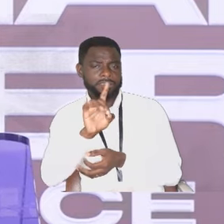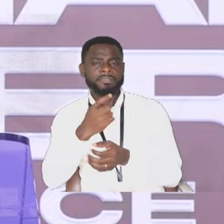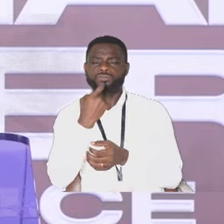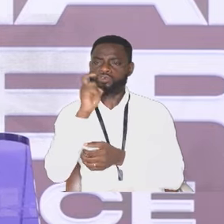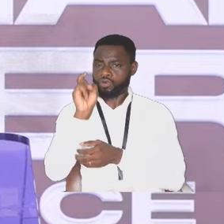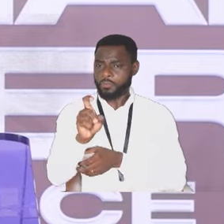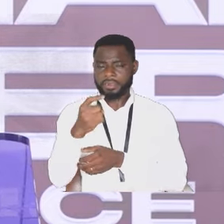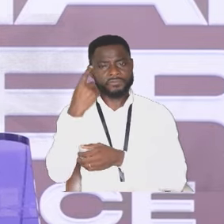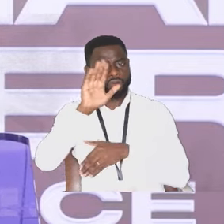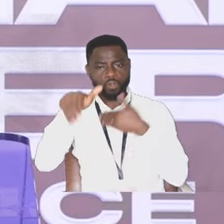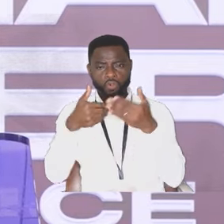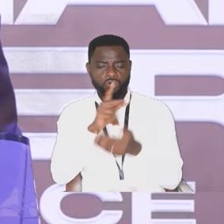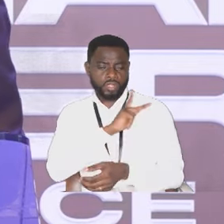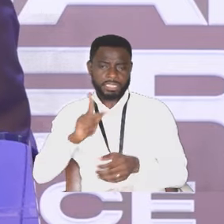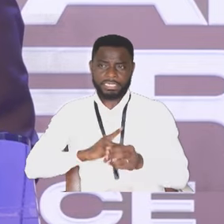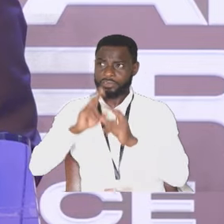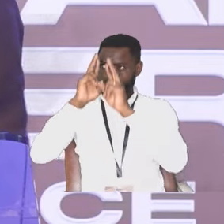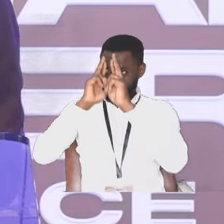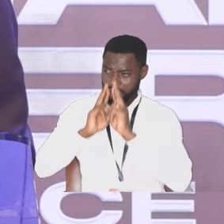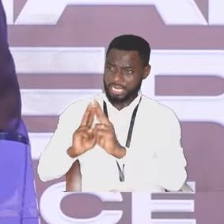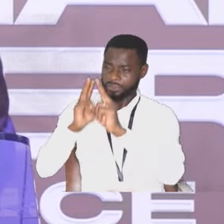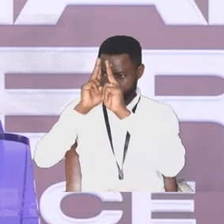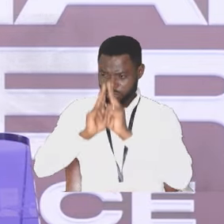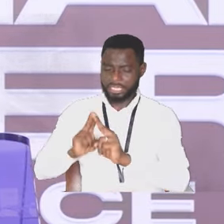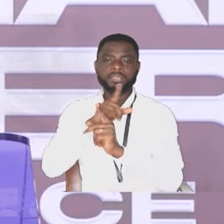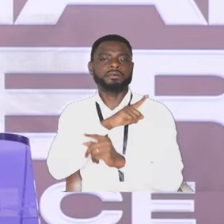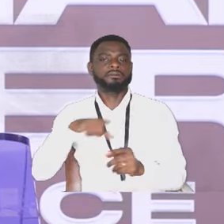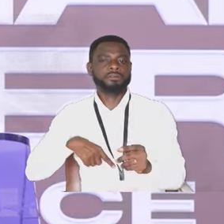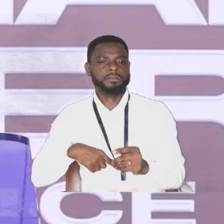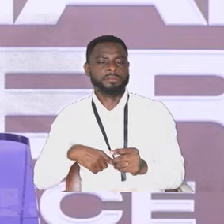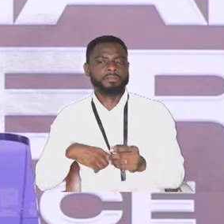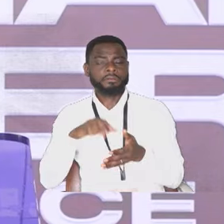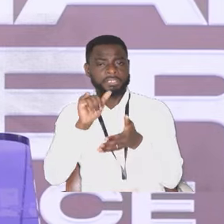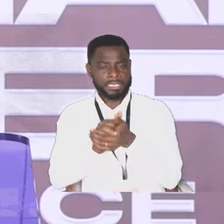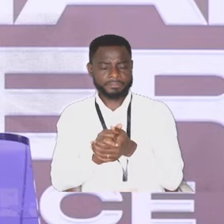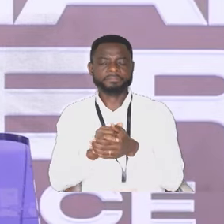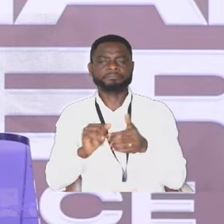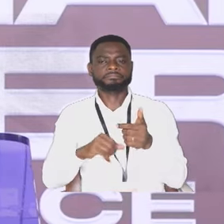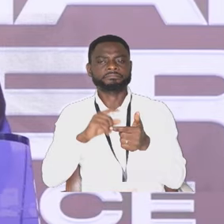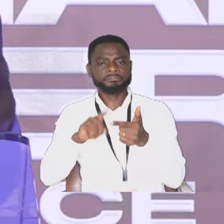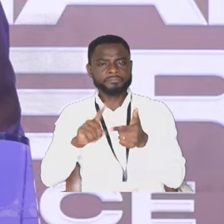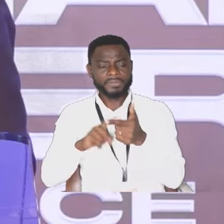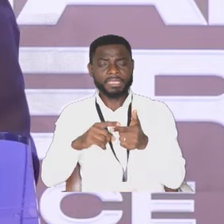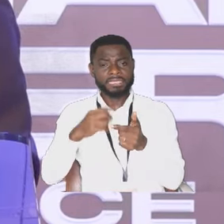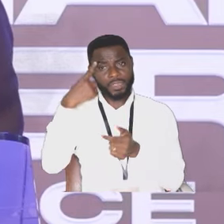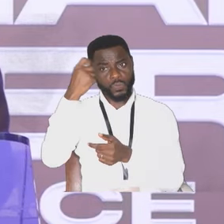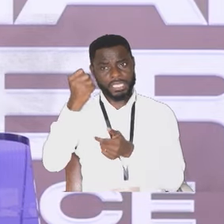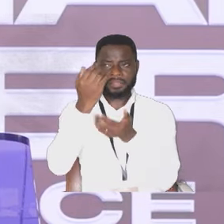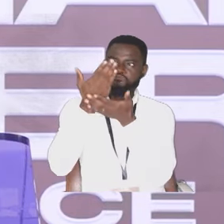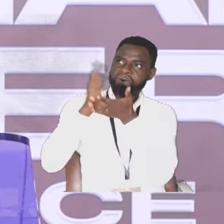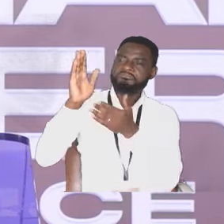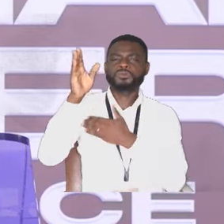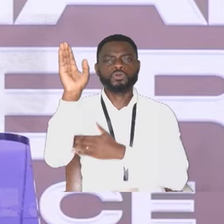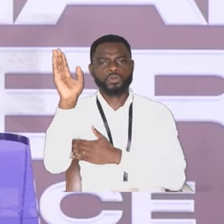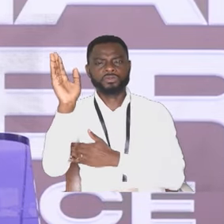kings to honor the Lord. That is biblical leadership that he requires. And then the wicked rejects God in his ways. That